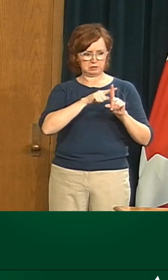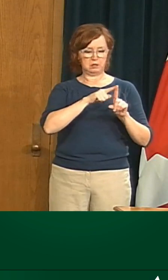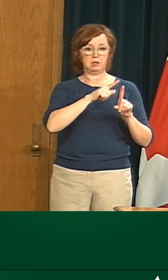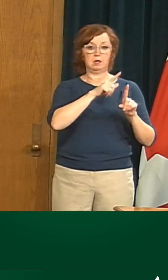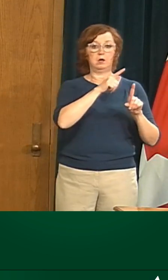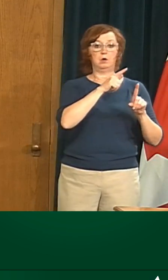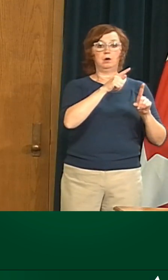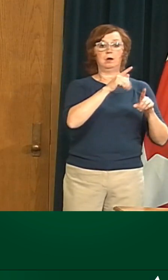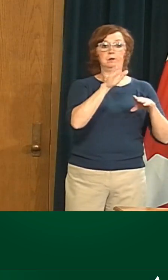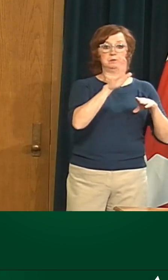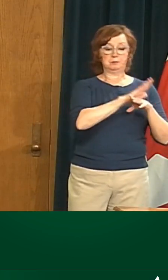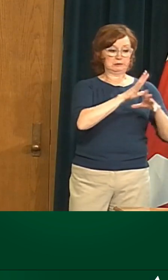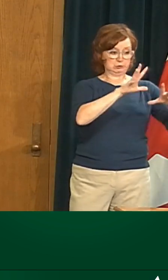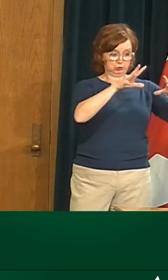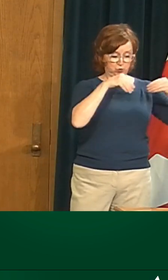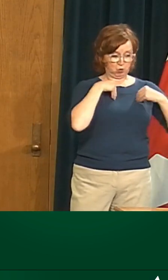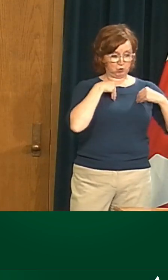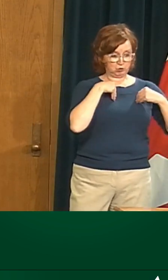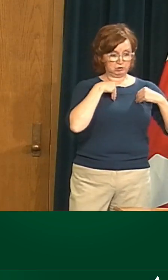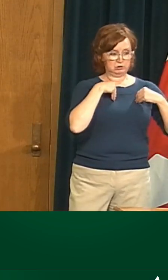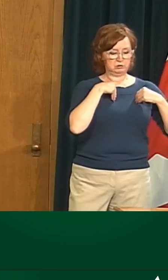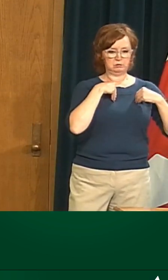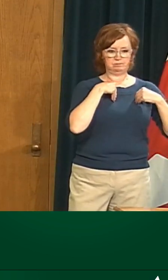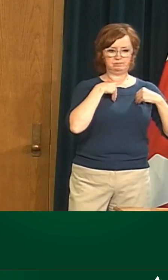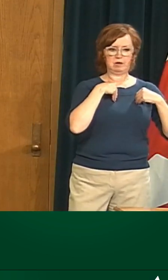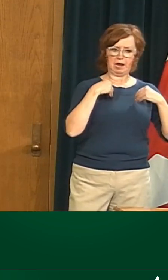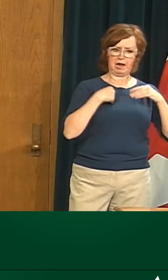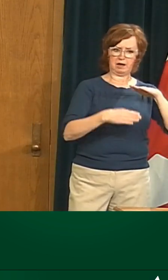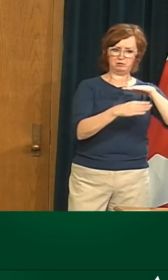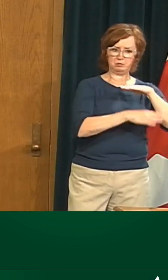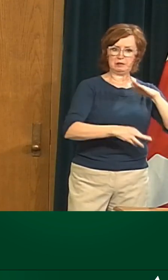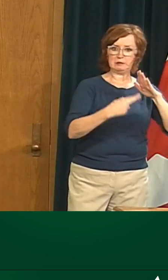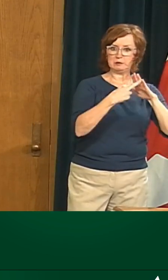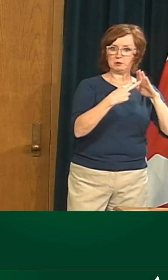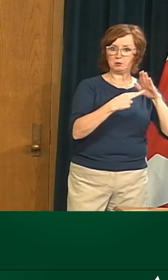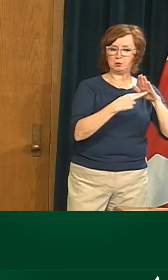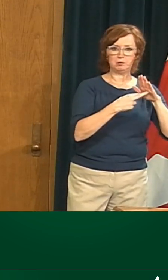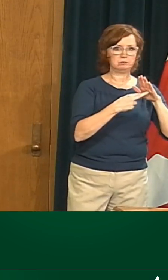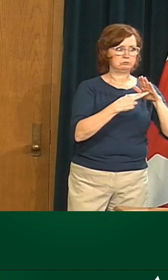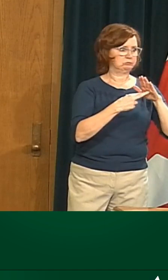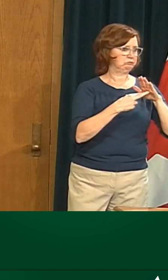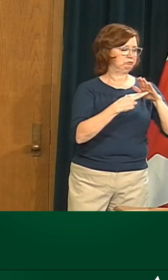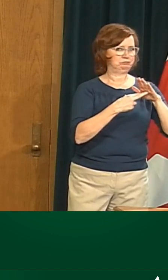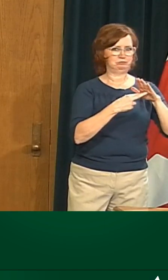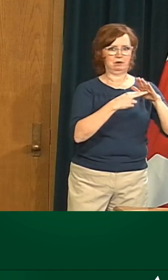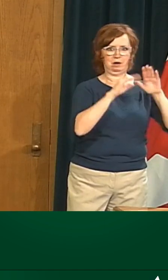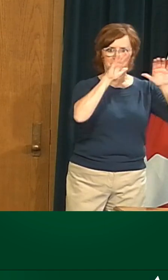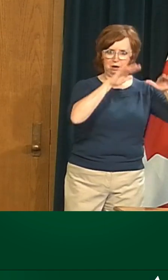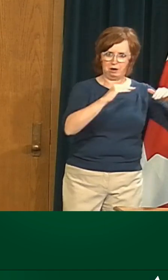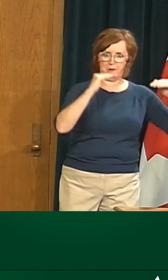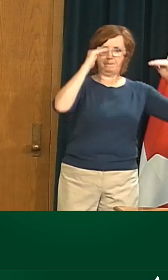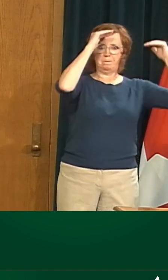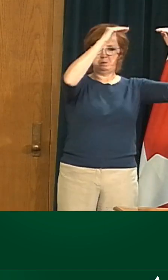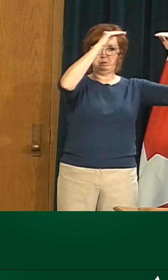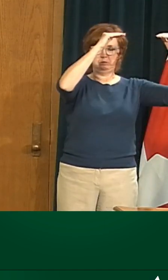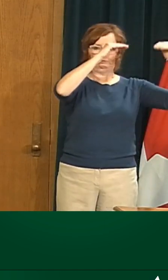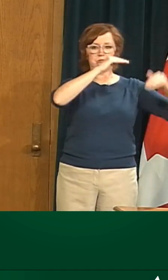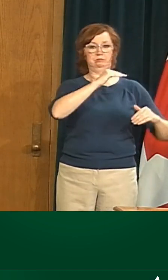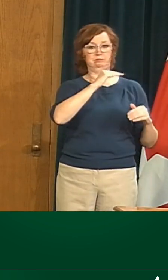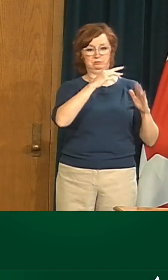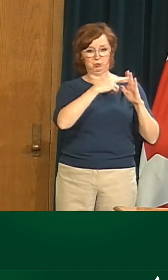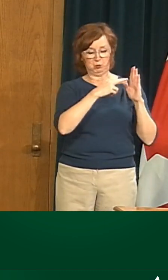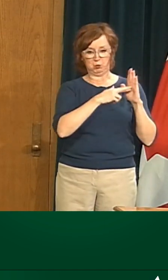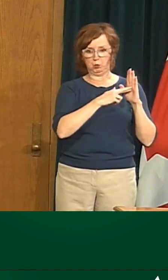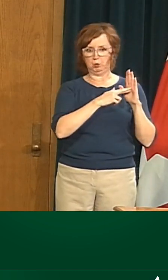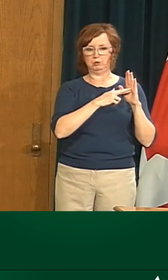be expected in their personal physical distancing and in the policies that they are putting in place, whether it be a mine in Cigar Lake or